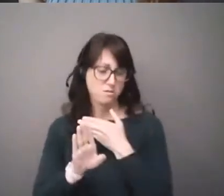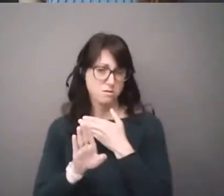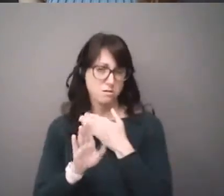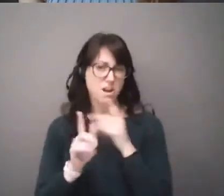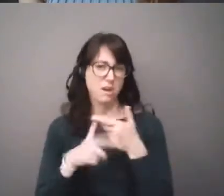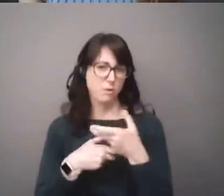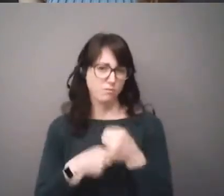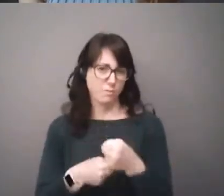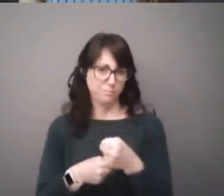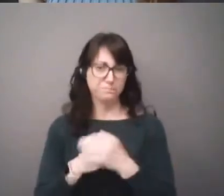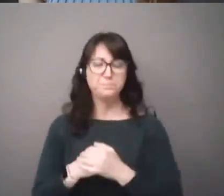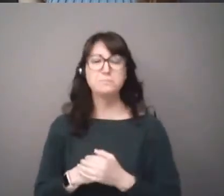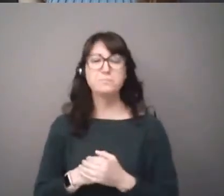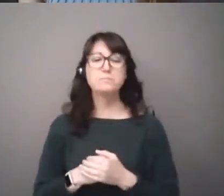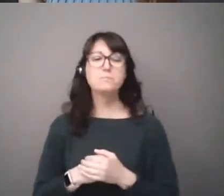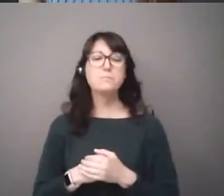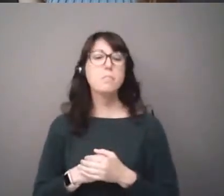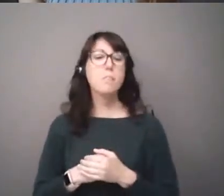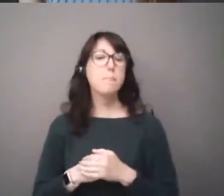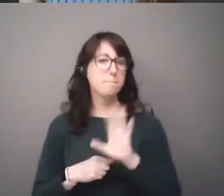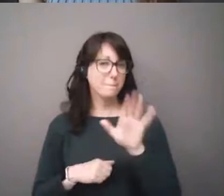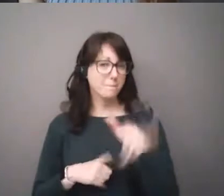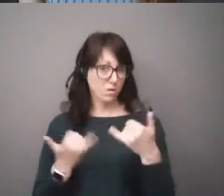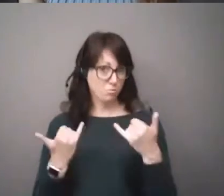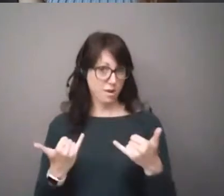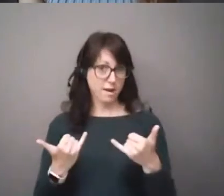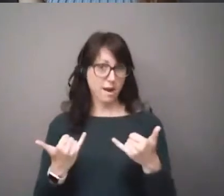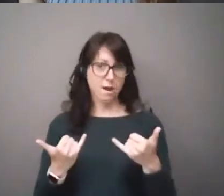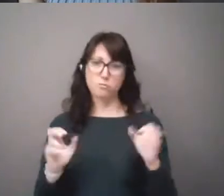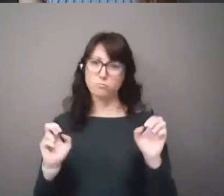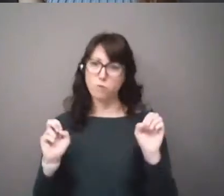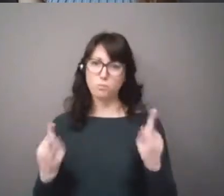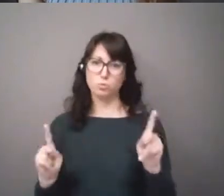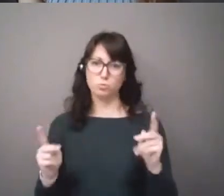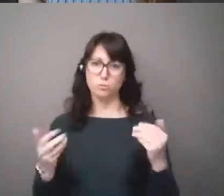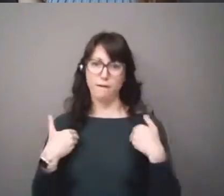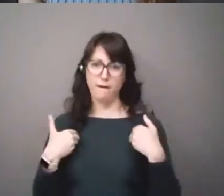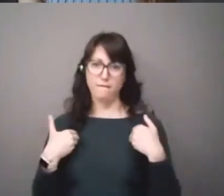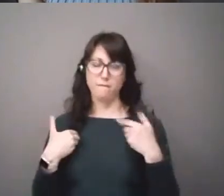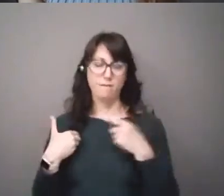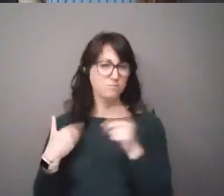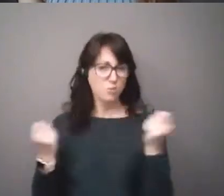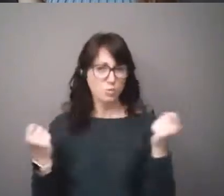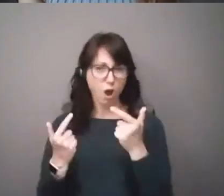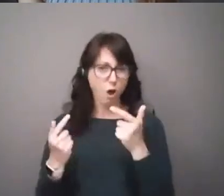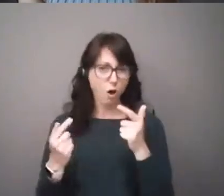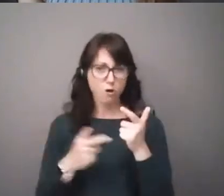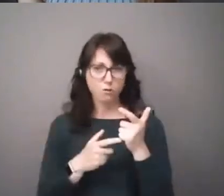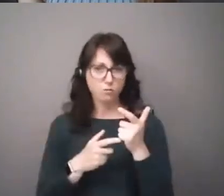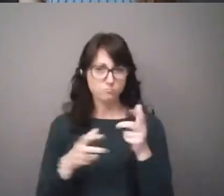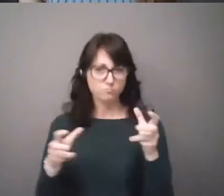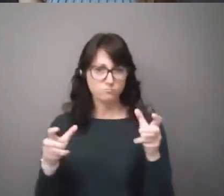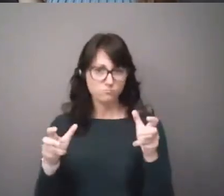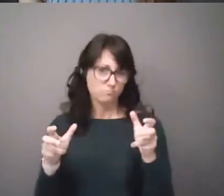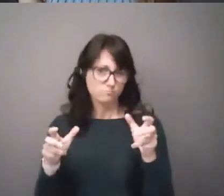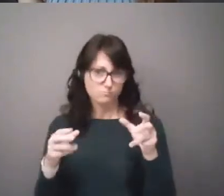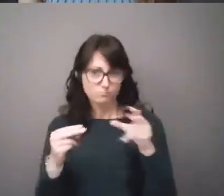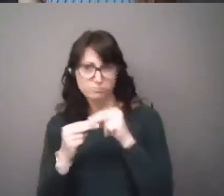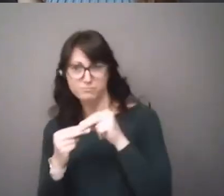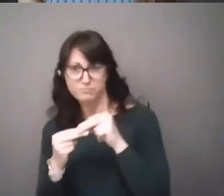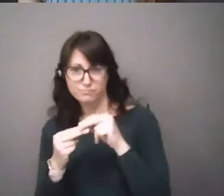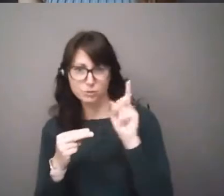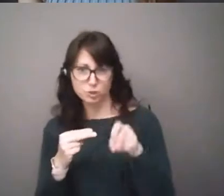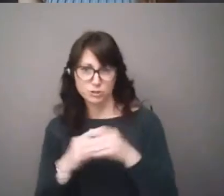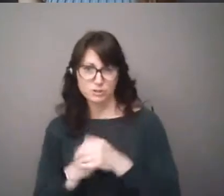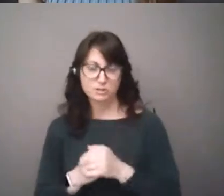up. Right now, here's an opportunity that I think all of us should grab onto. Canada is focused